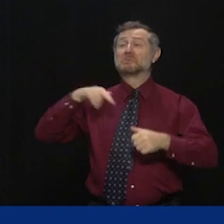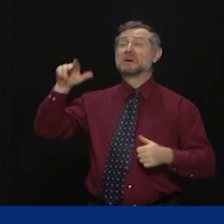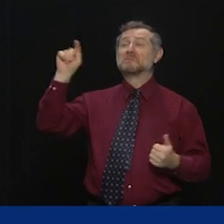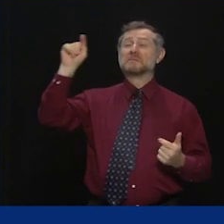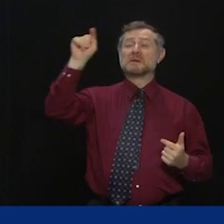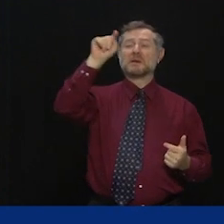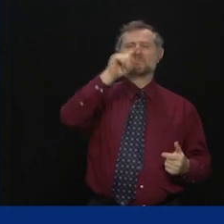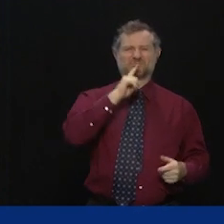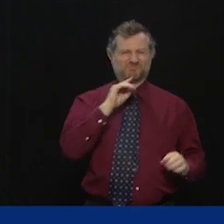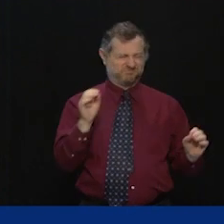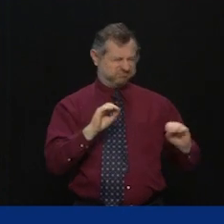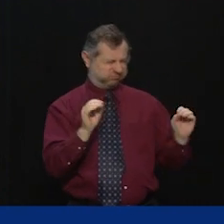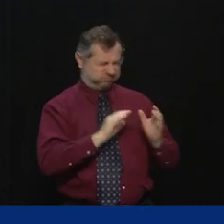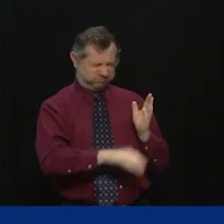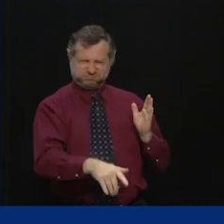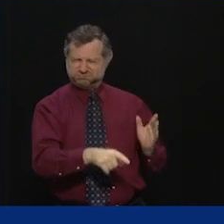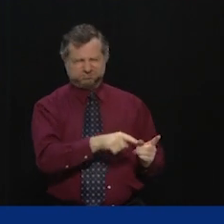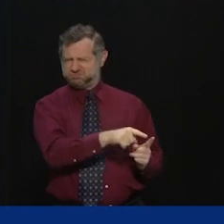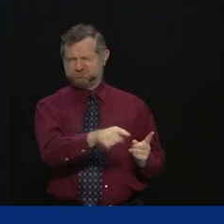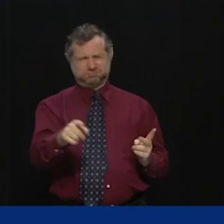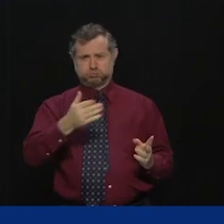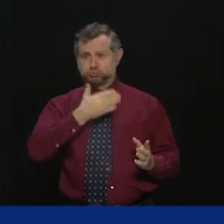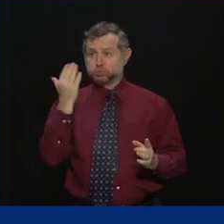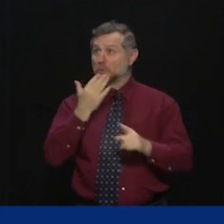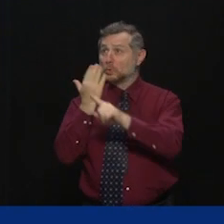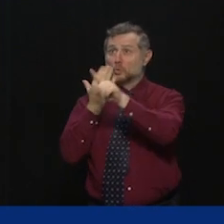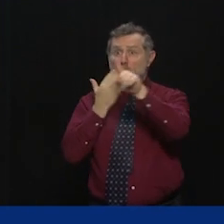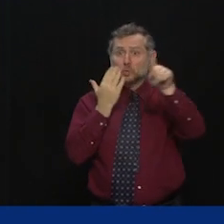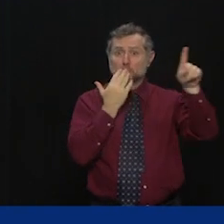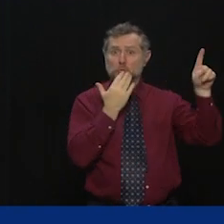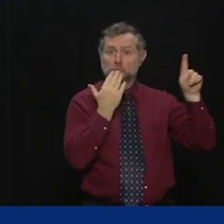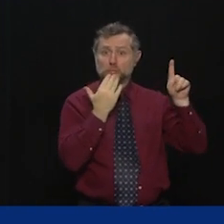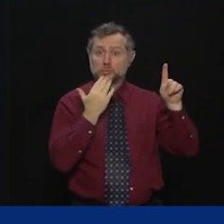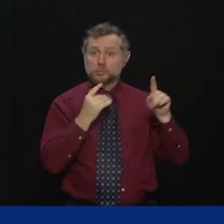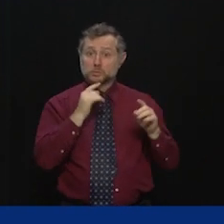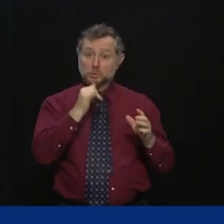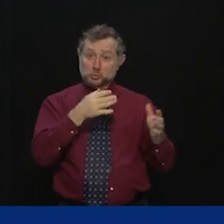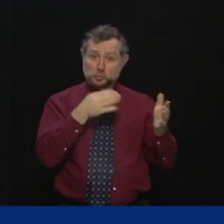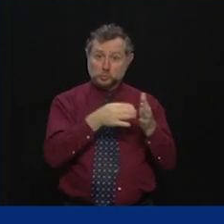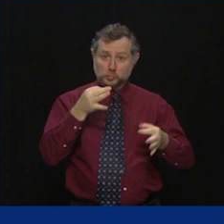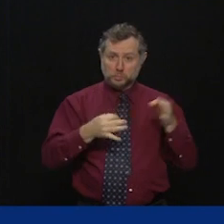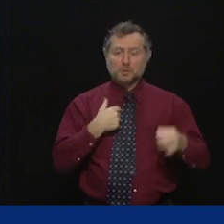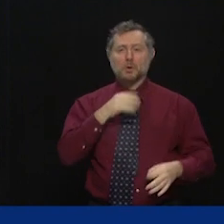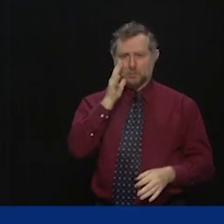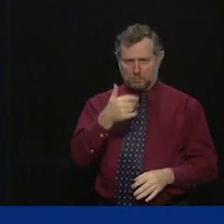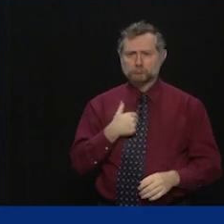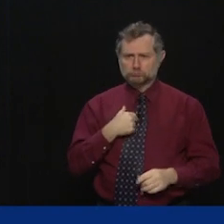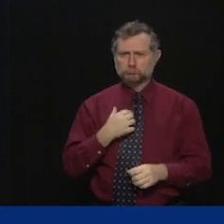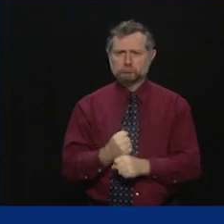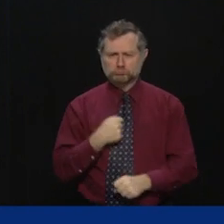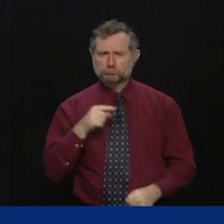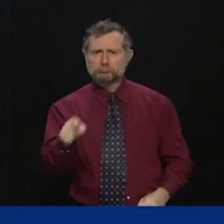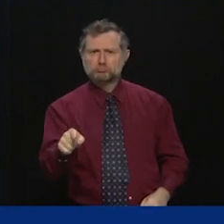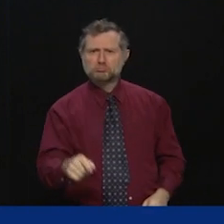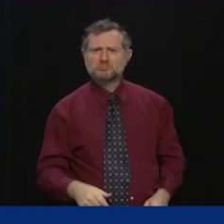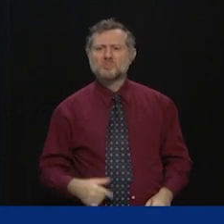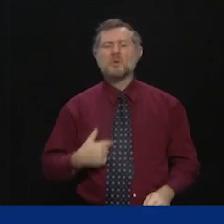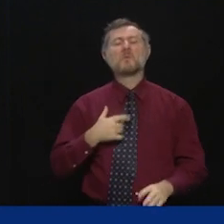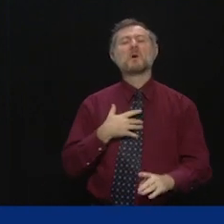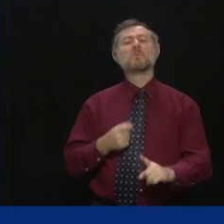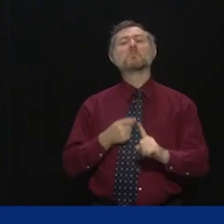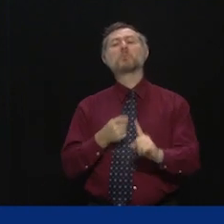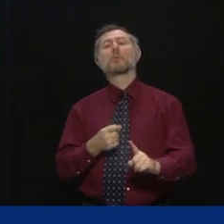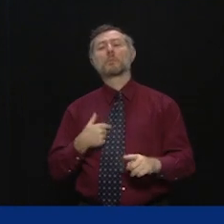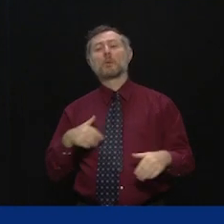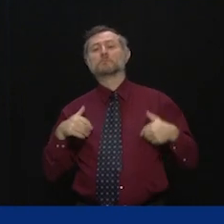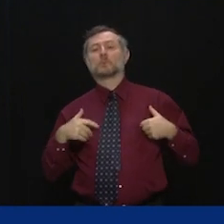no legitimate reason, and we're going to win that in court in a matter of days. And so this is so unnecessary. And